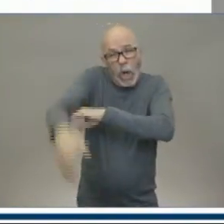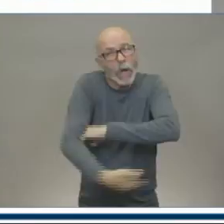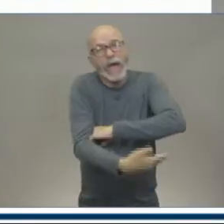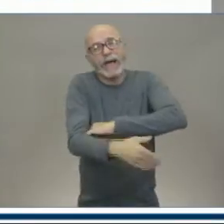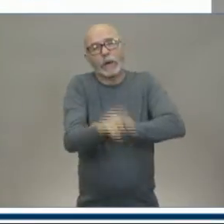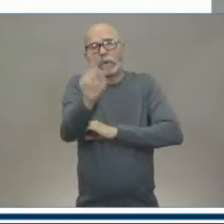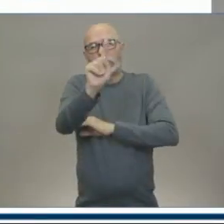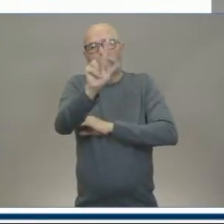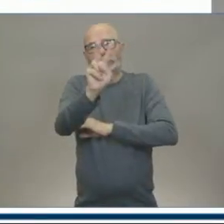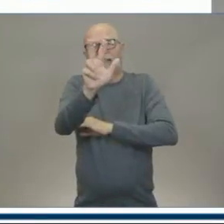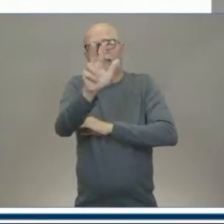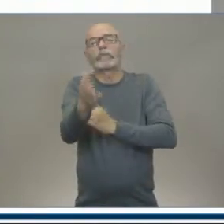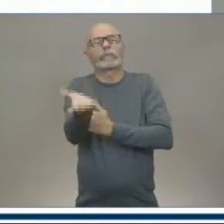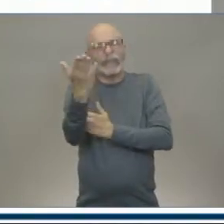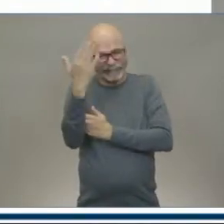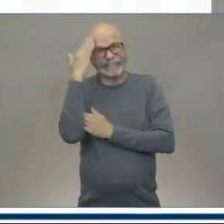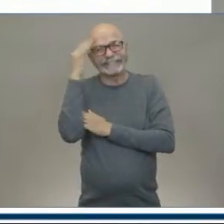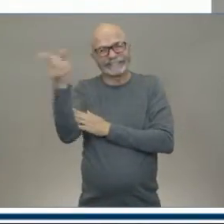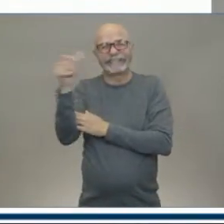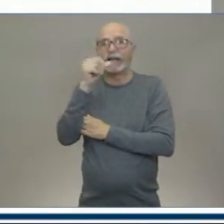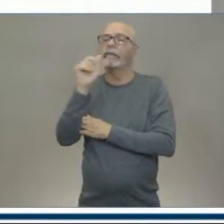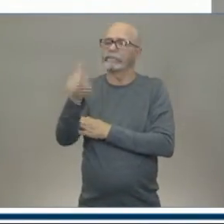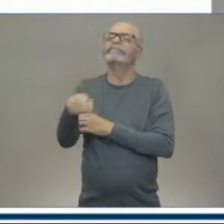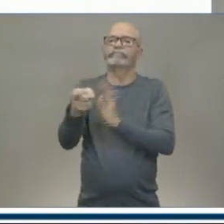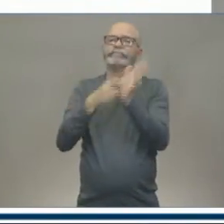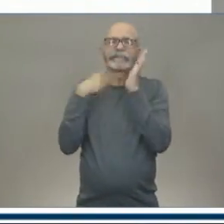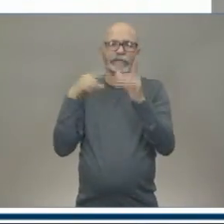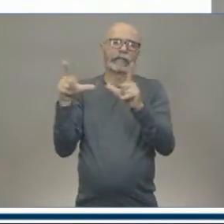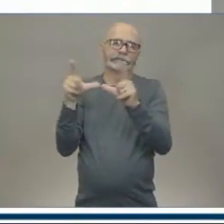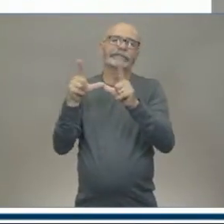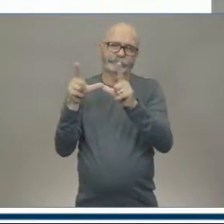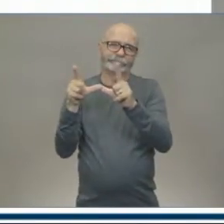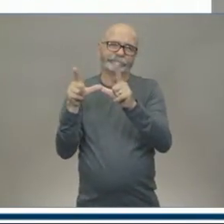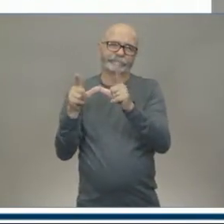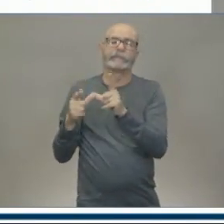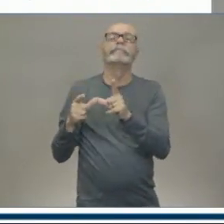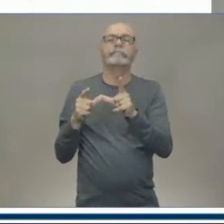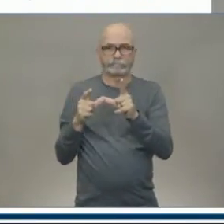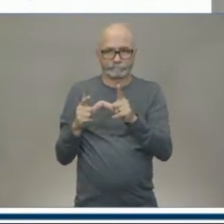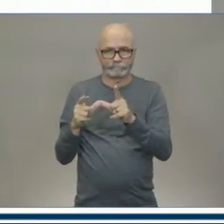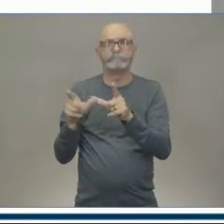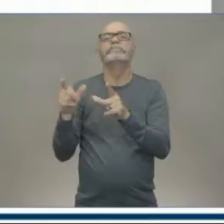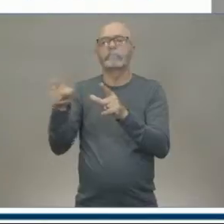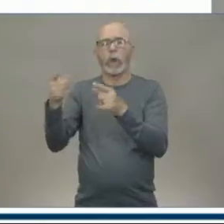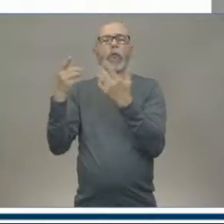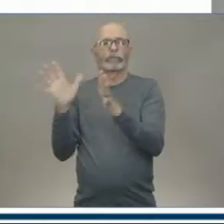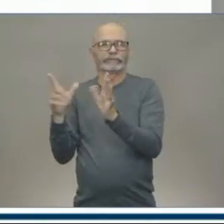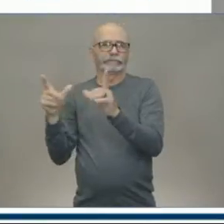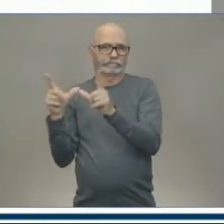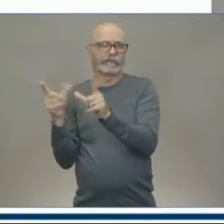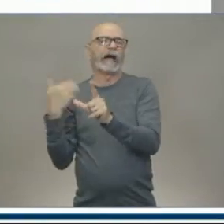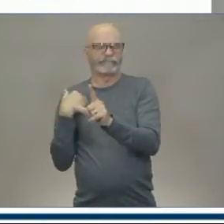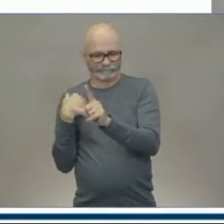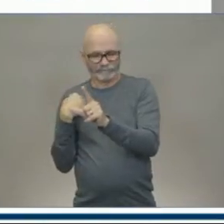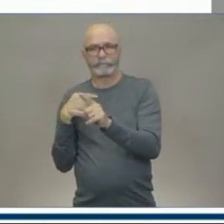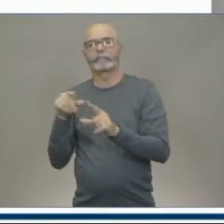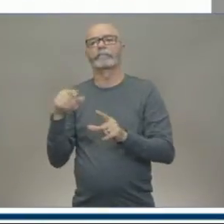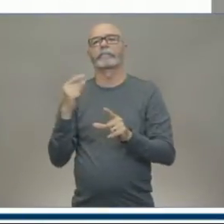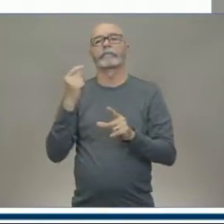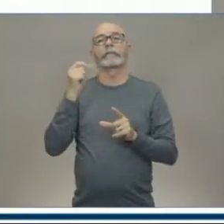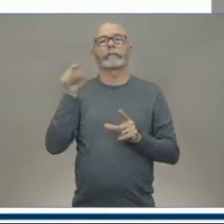o'clock, and that is going to be our focus. We're working with the sector to identify the